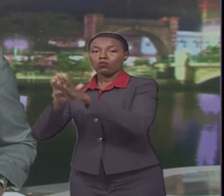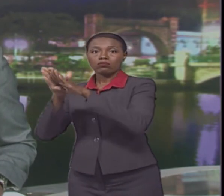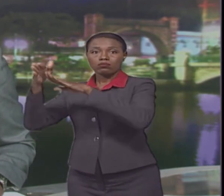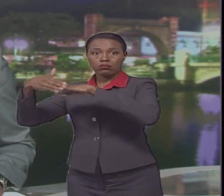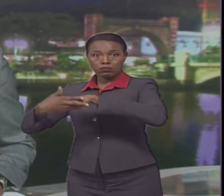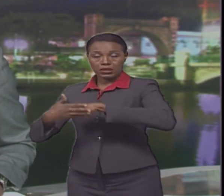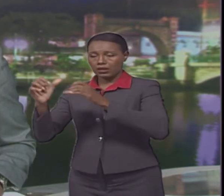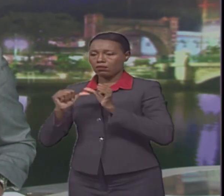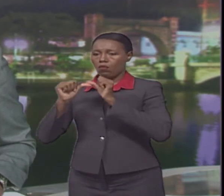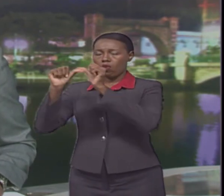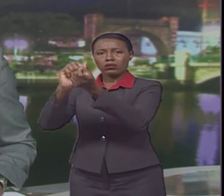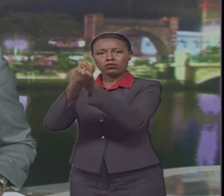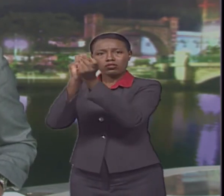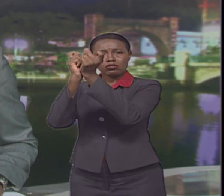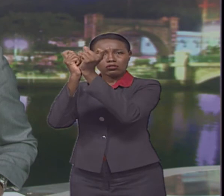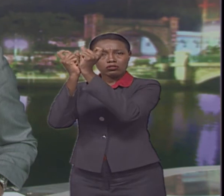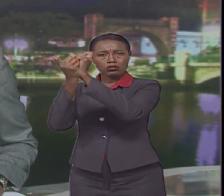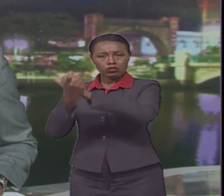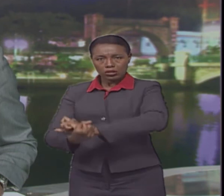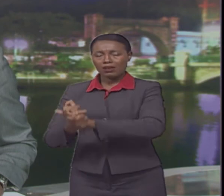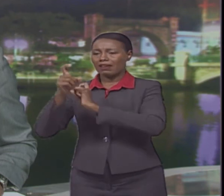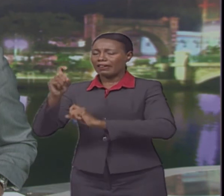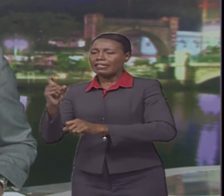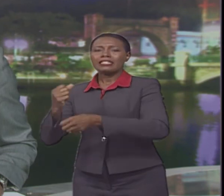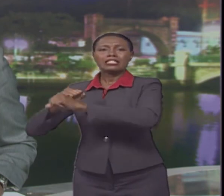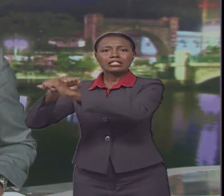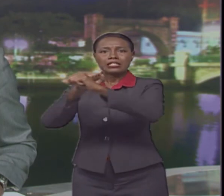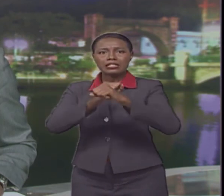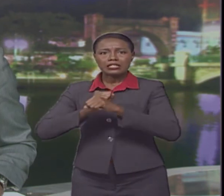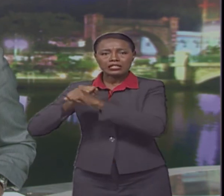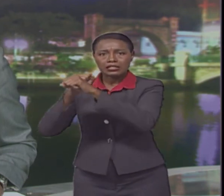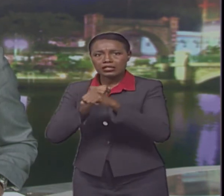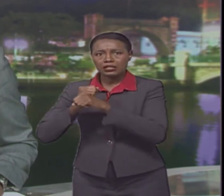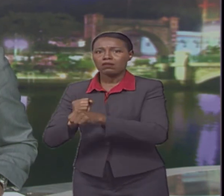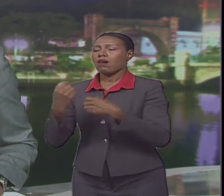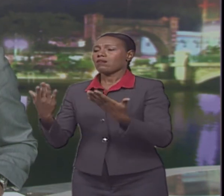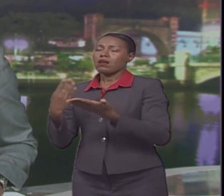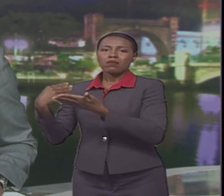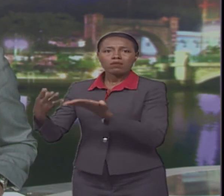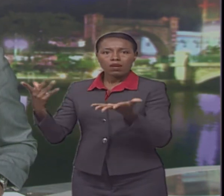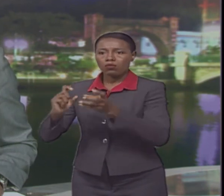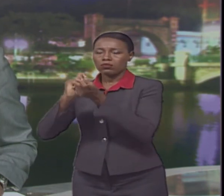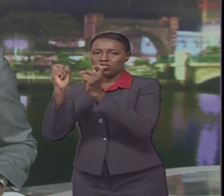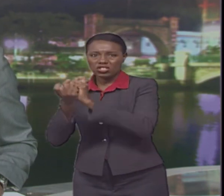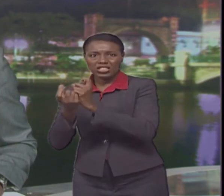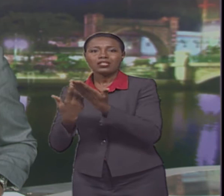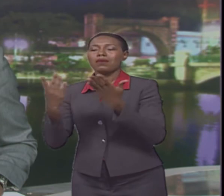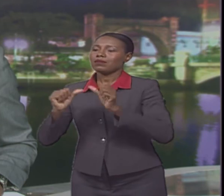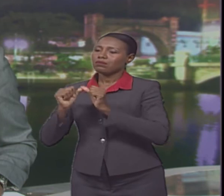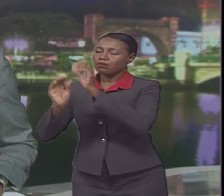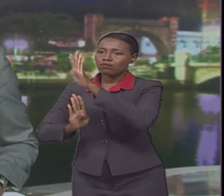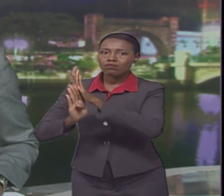that continued reform implementation will not only safeguard hard-won gains, but also deliver stronger growth and